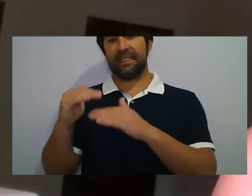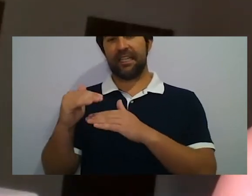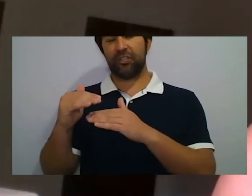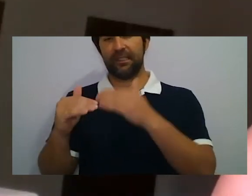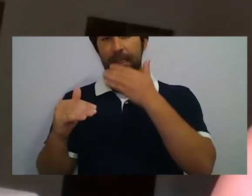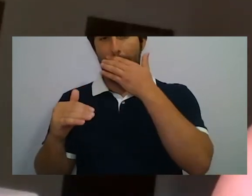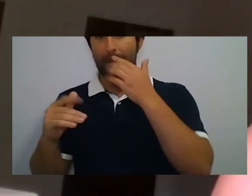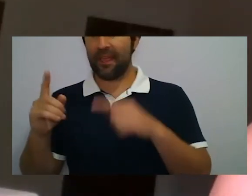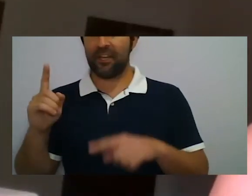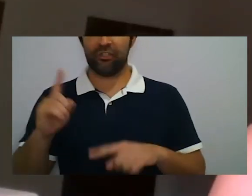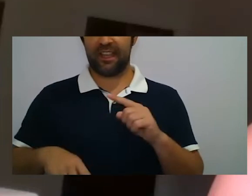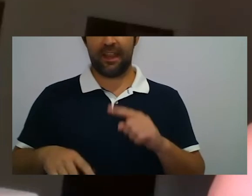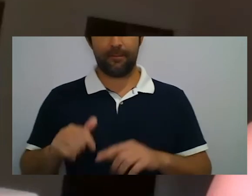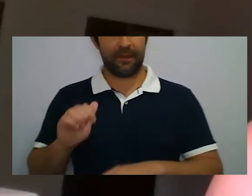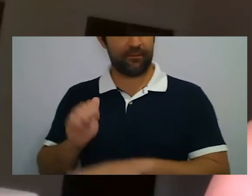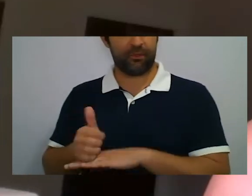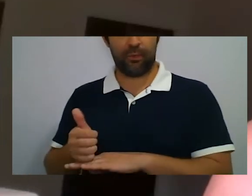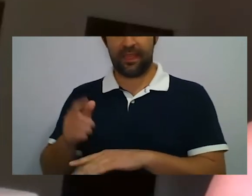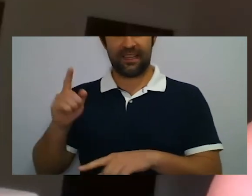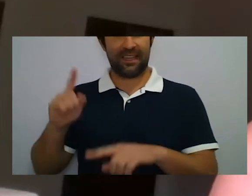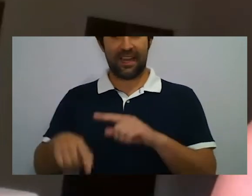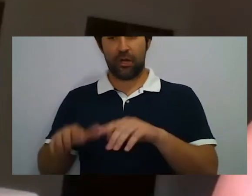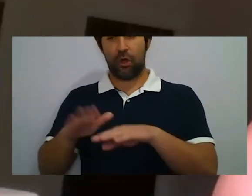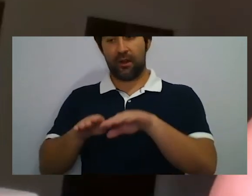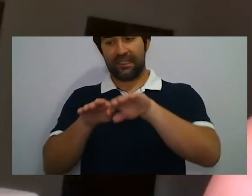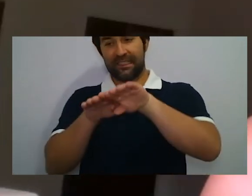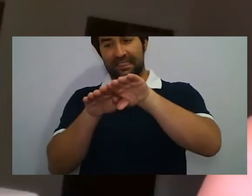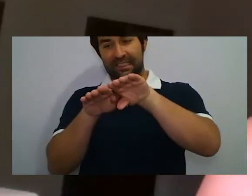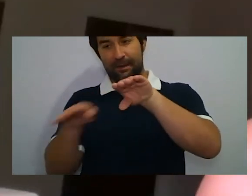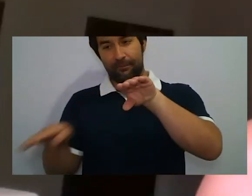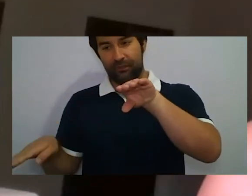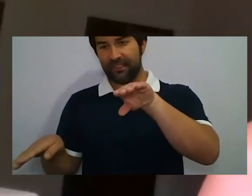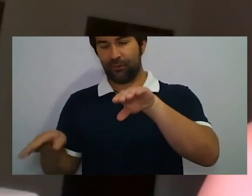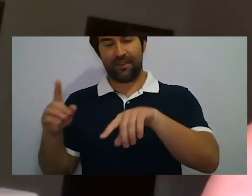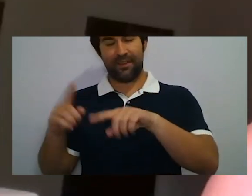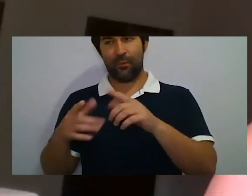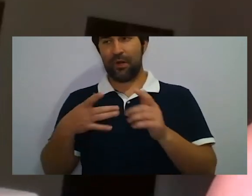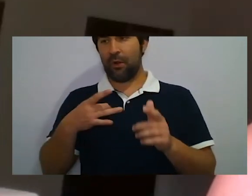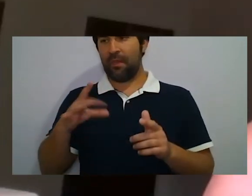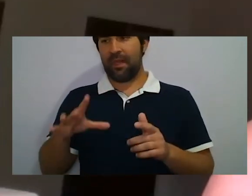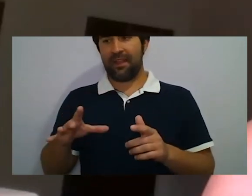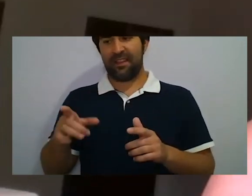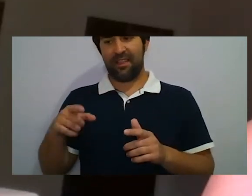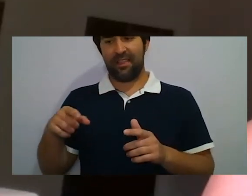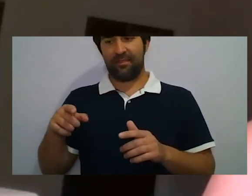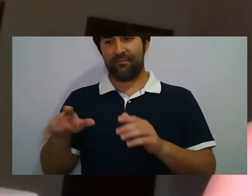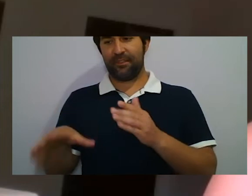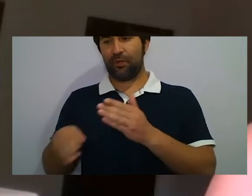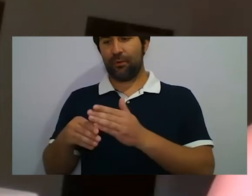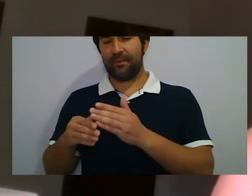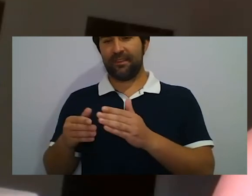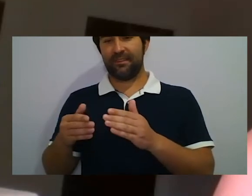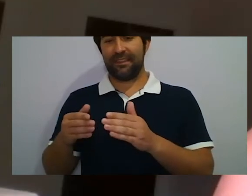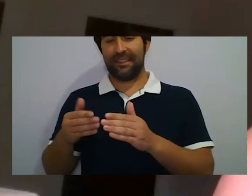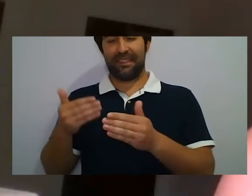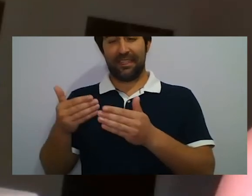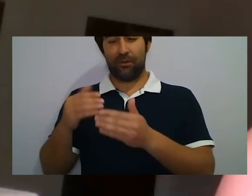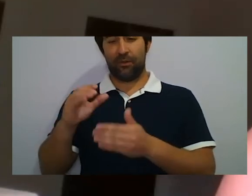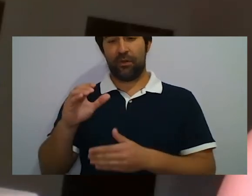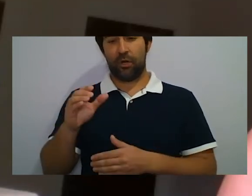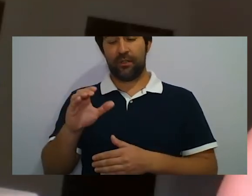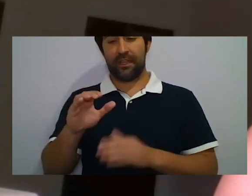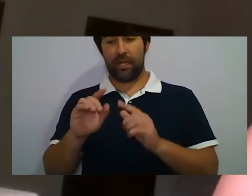new signals or change of operations in the signals? And again, concurrent investments. Where can we find some economies of scale?